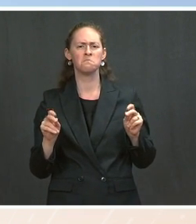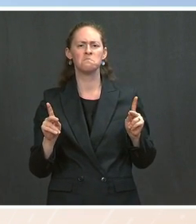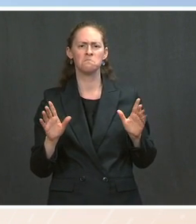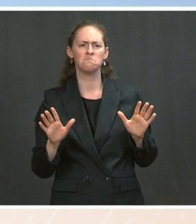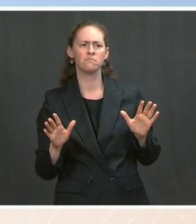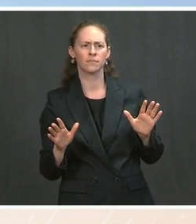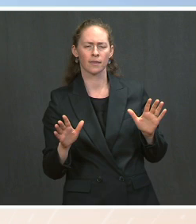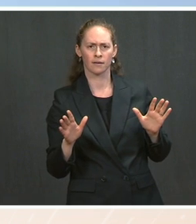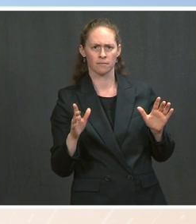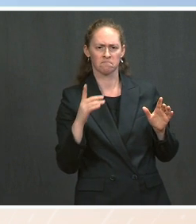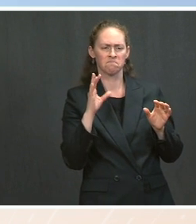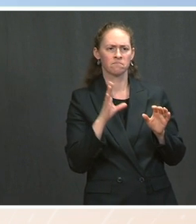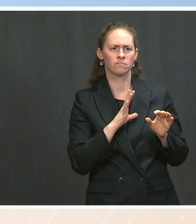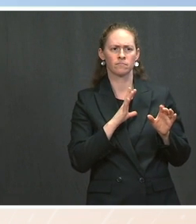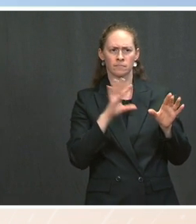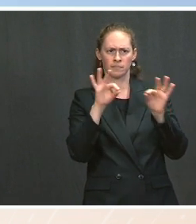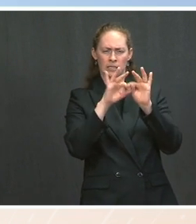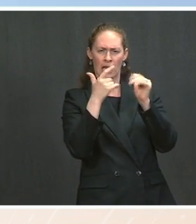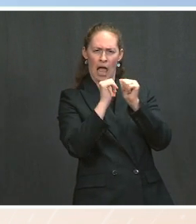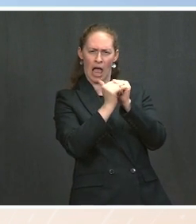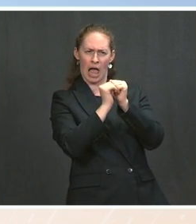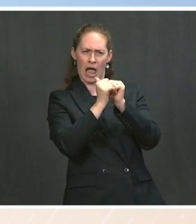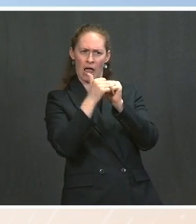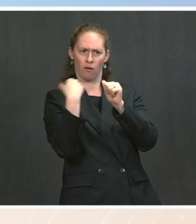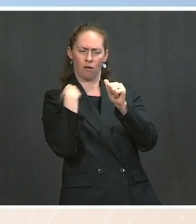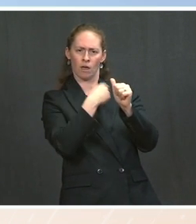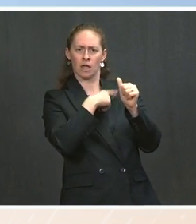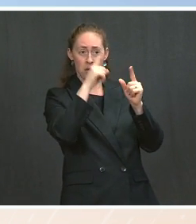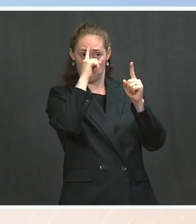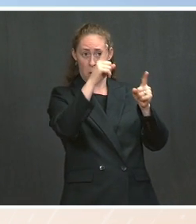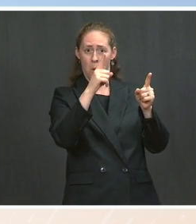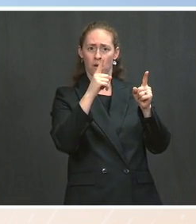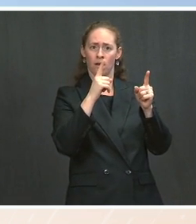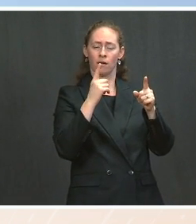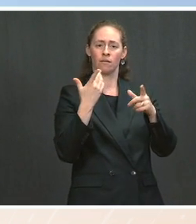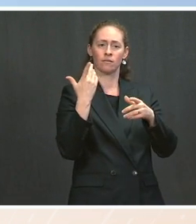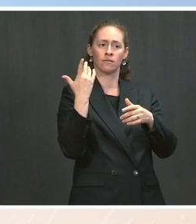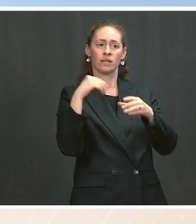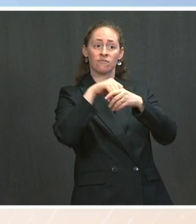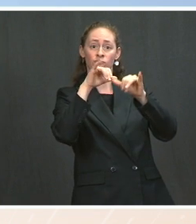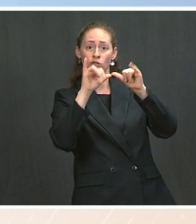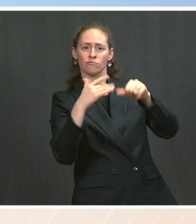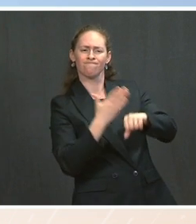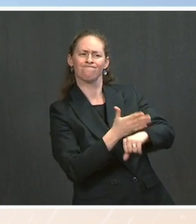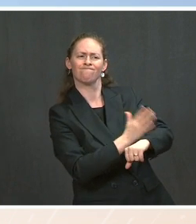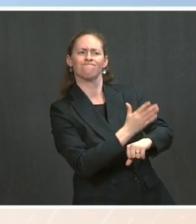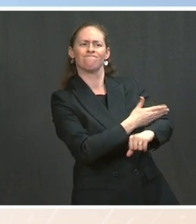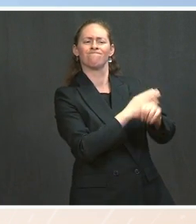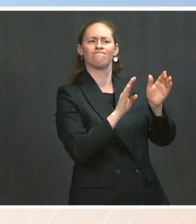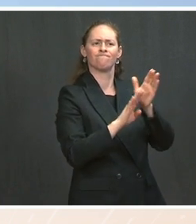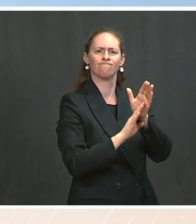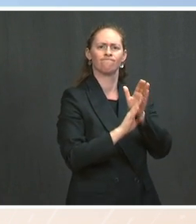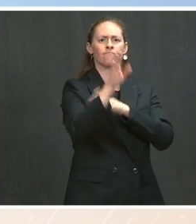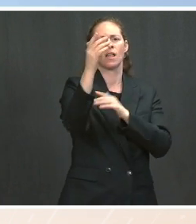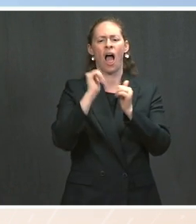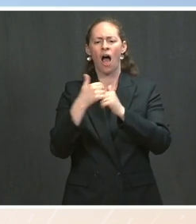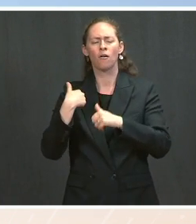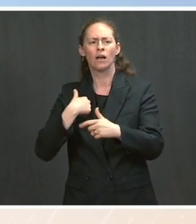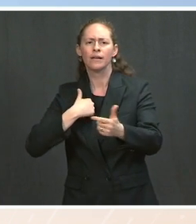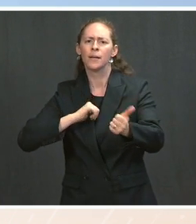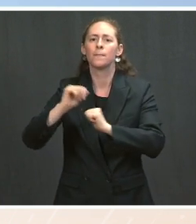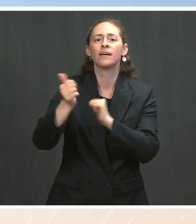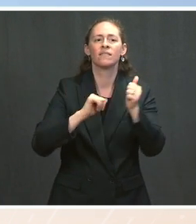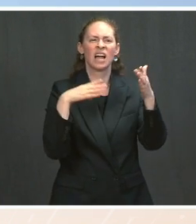infrastructure and industries of the future, making our workforce and our country more competitive with China. We actually have every intention to share the